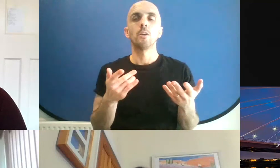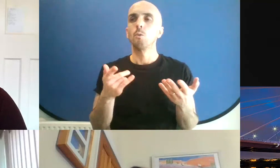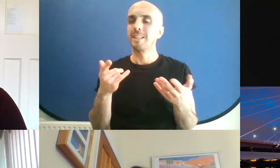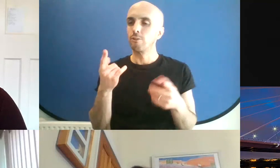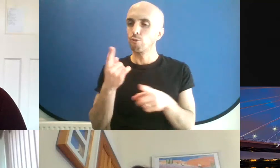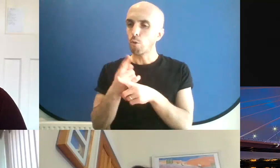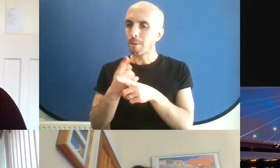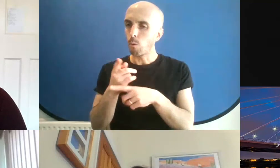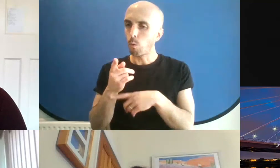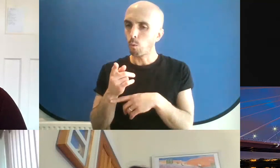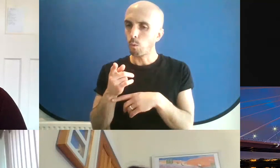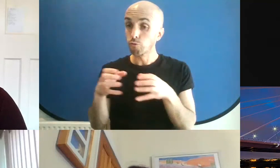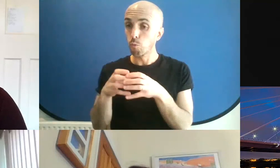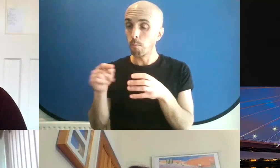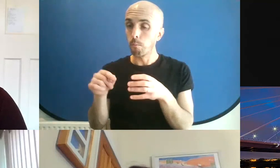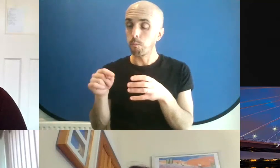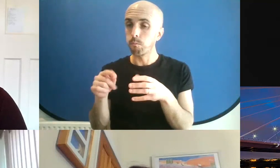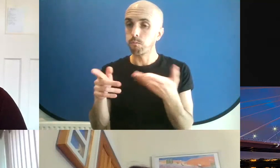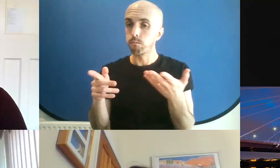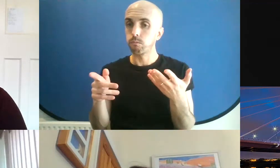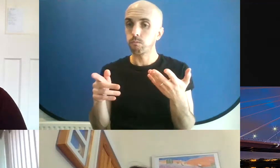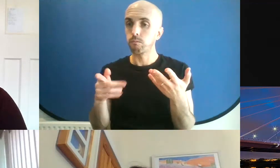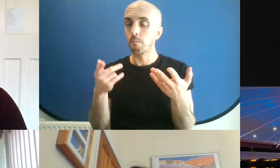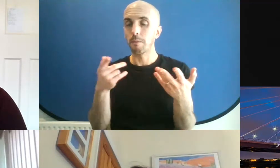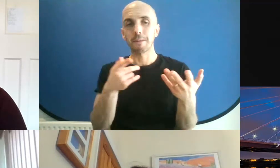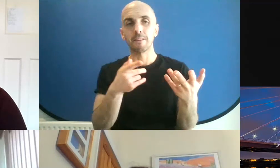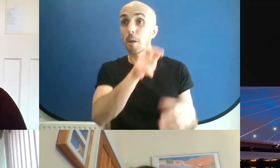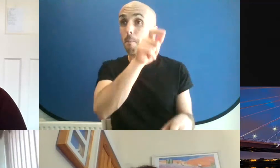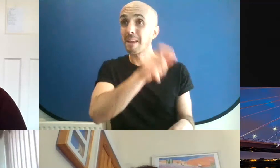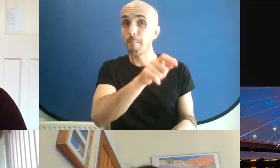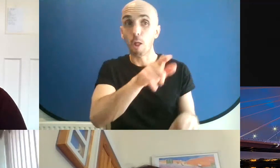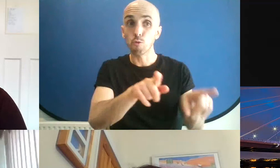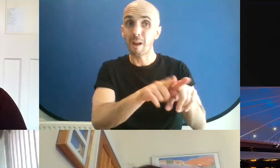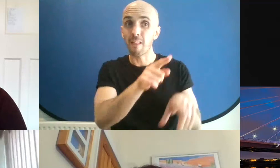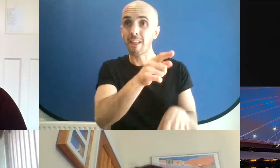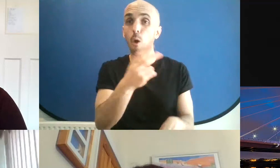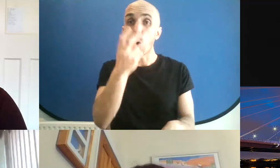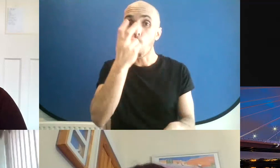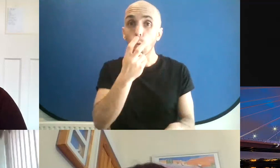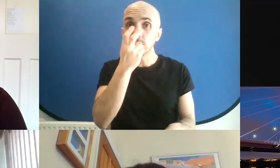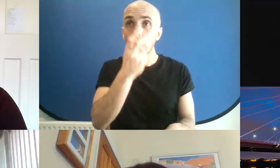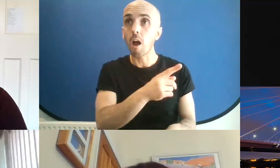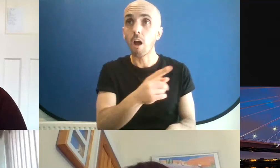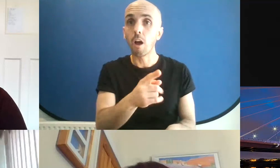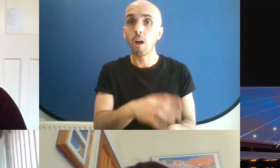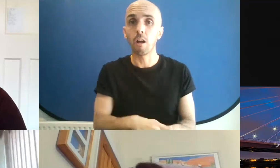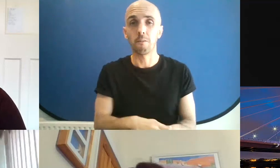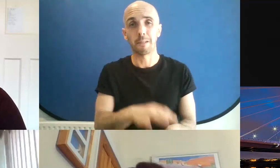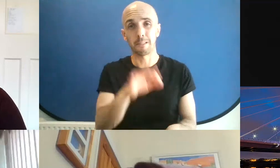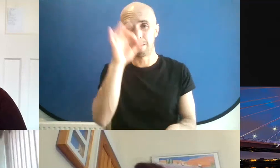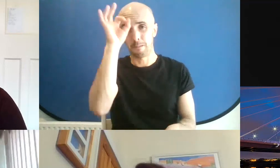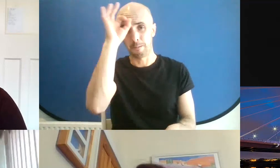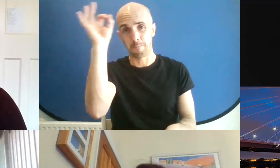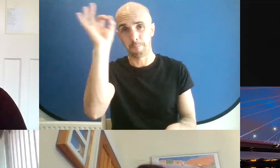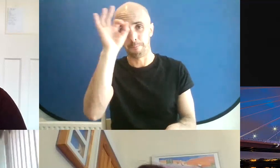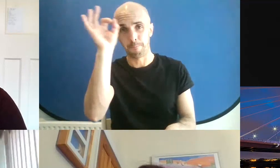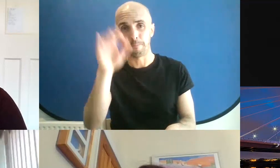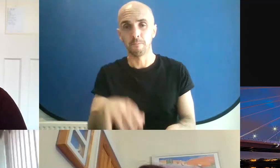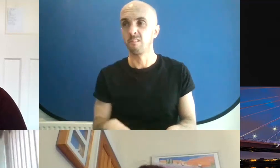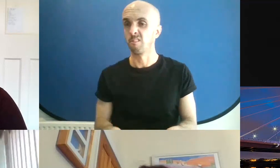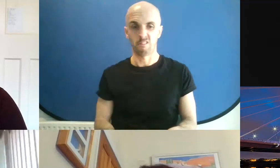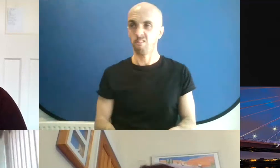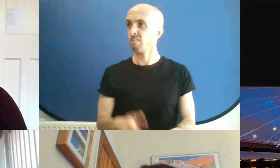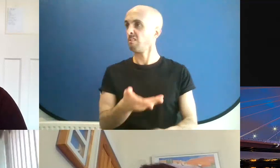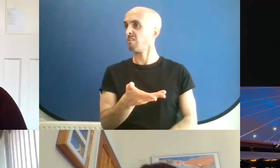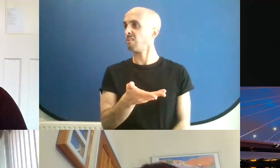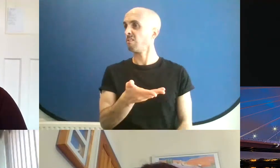possibly people who may be a bit older needing a little bit more time to adjust to the use of technology rather than